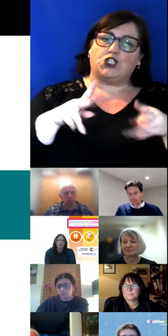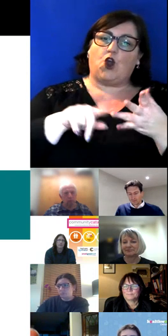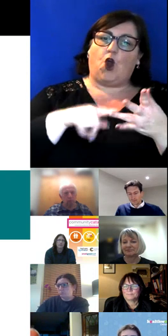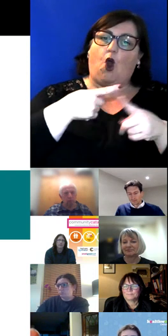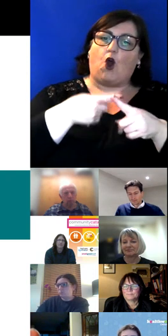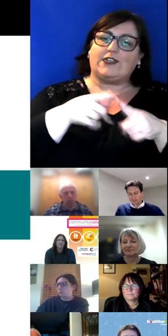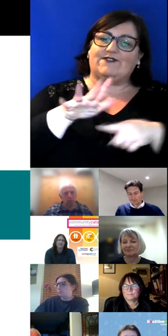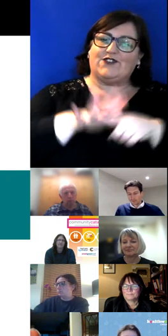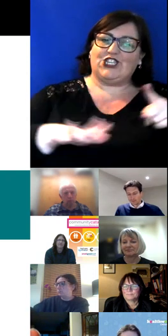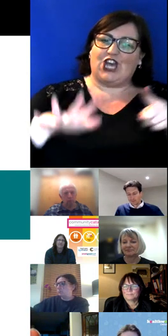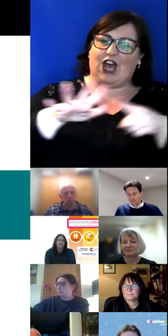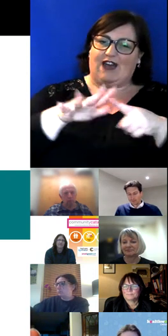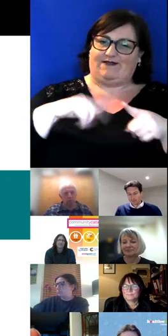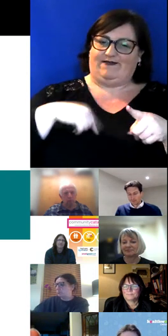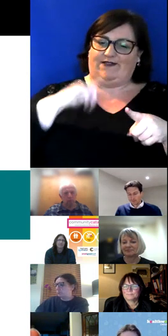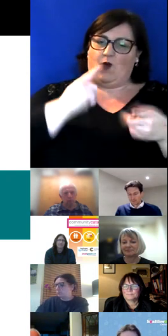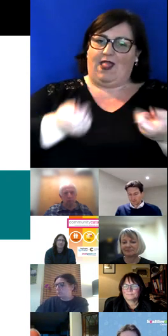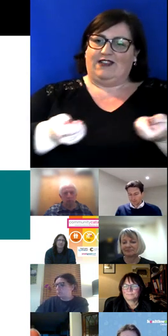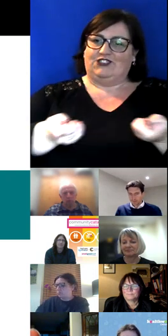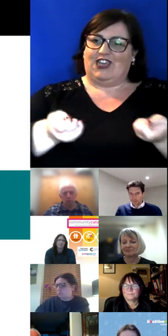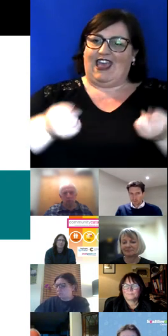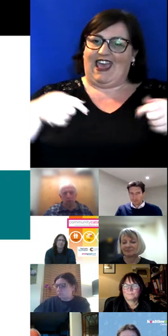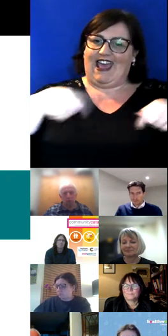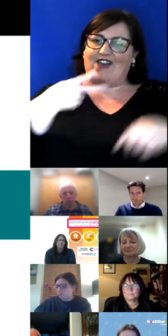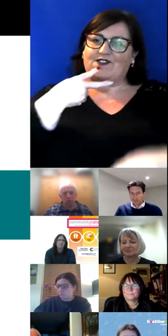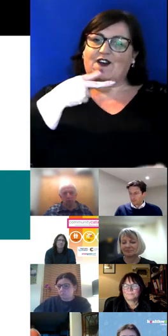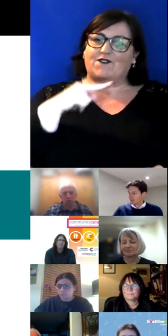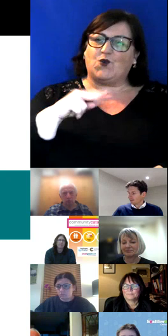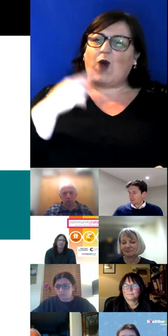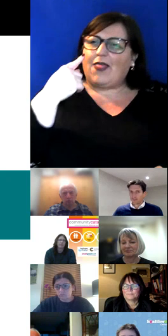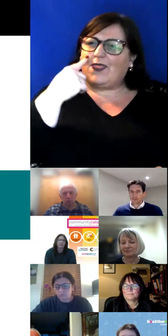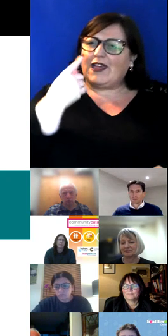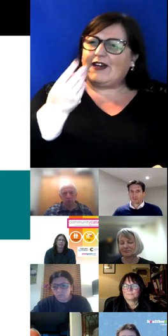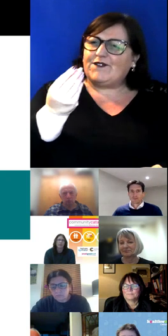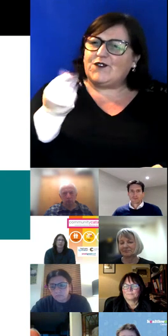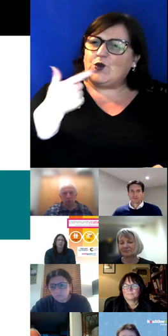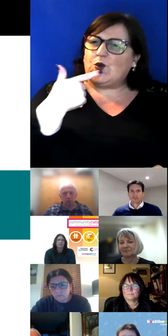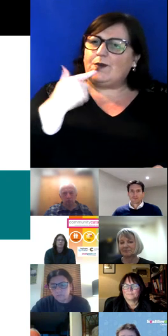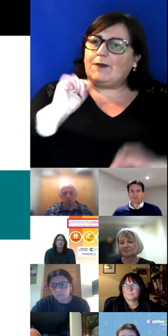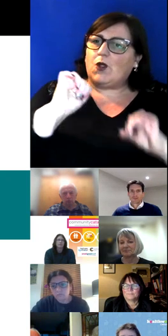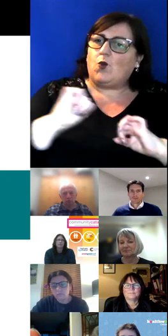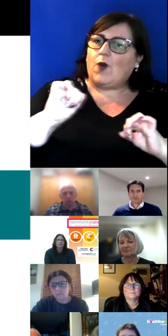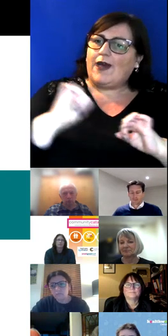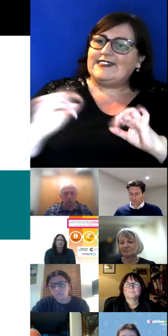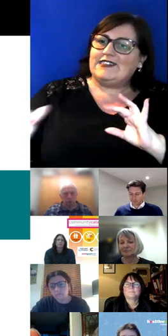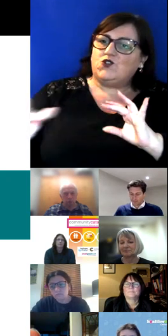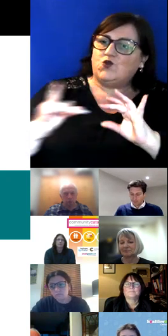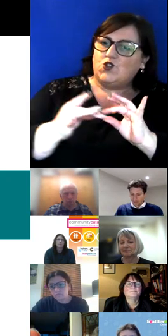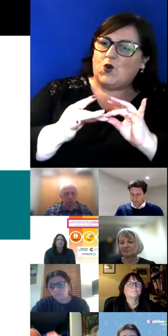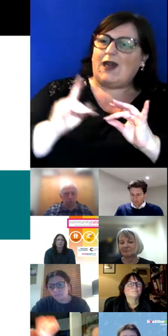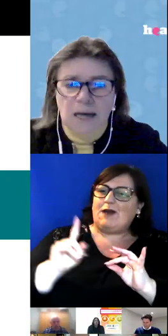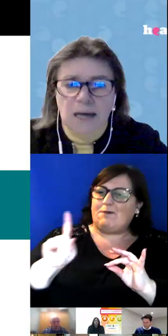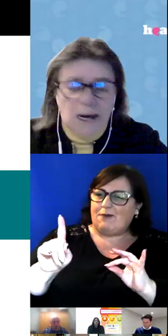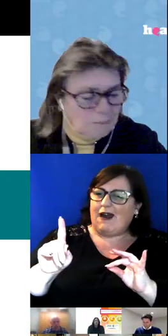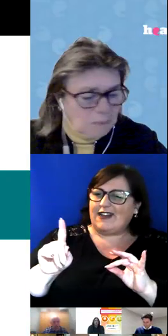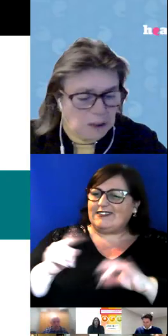it? I think we might have one or two more people waiting to join, but I think given that time is precious, we should